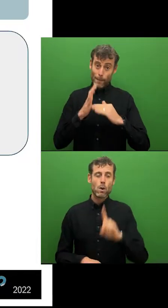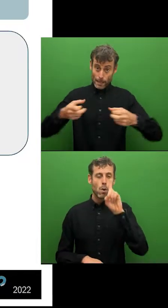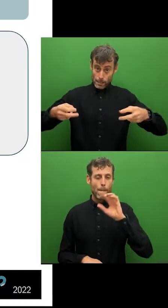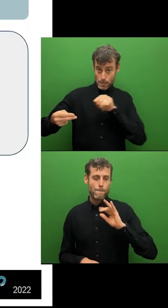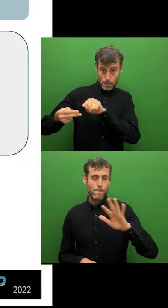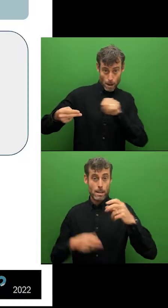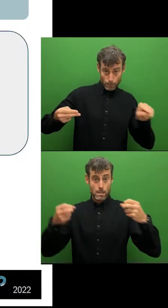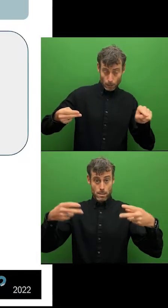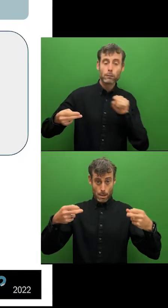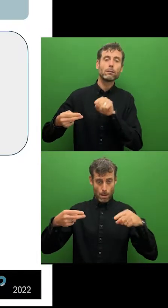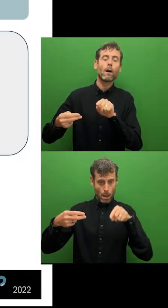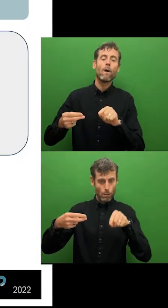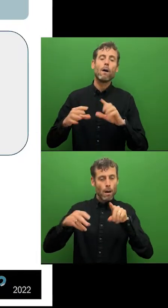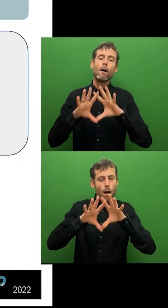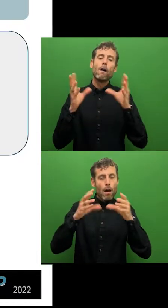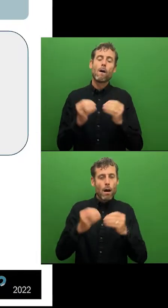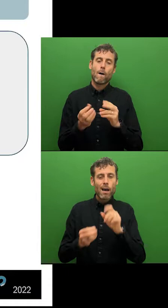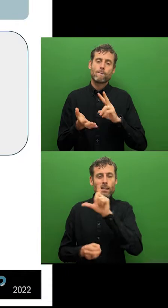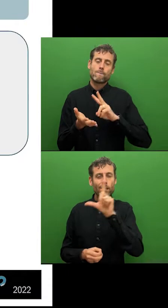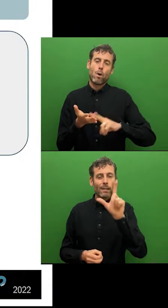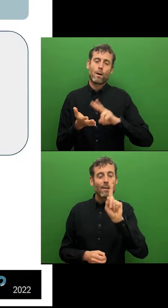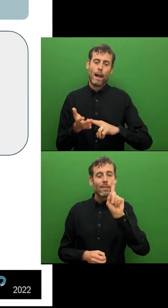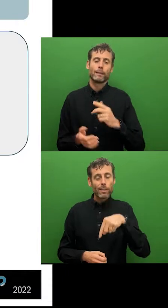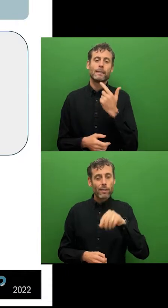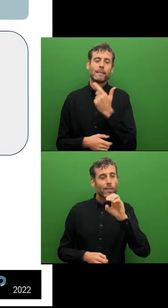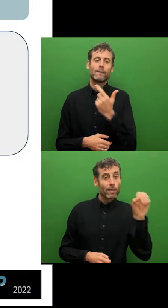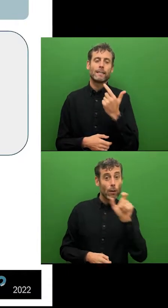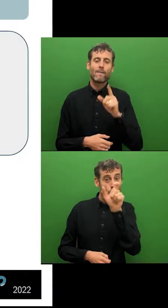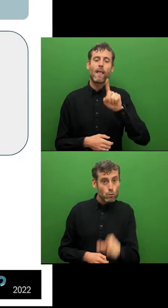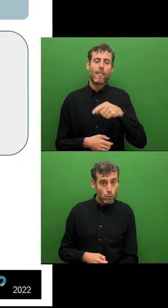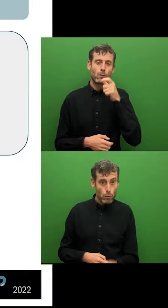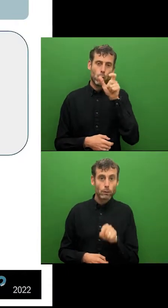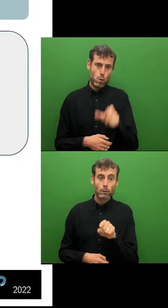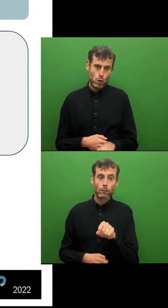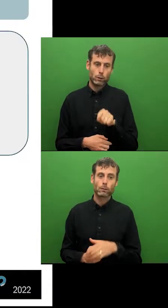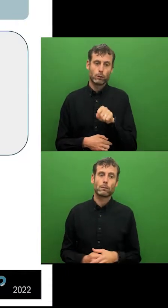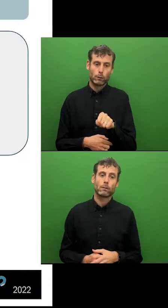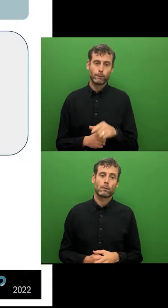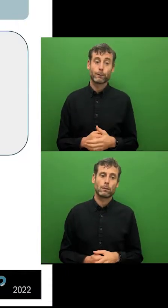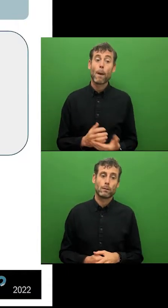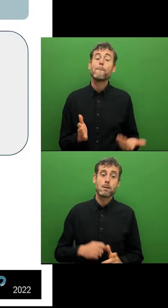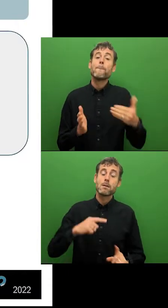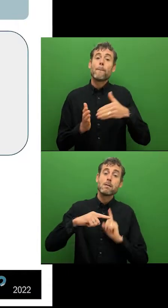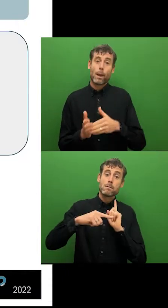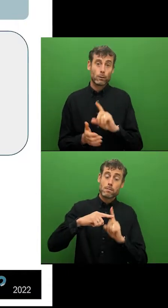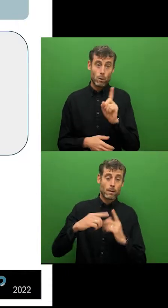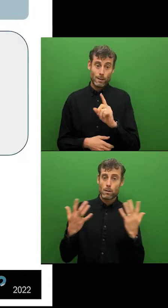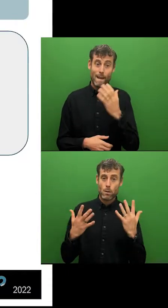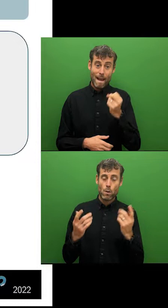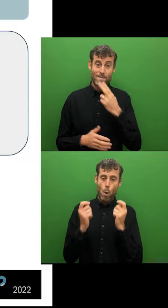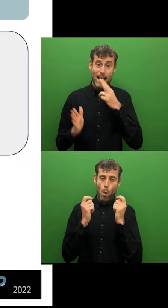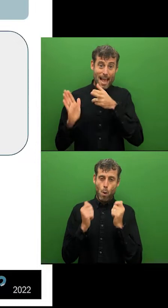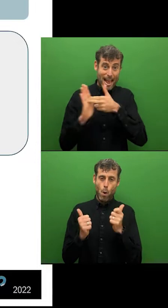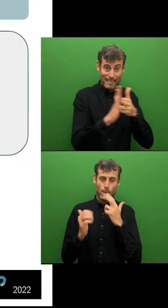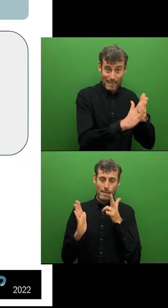million subtitles with a vocabulary of 77,000 words. Additionally, there are automatic and